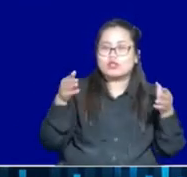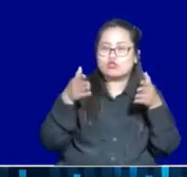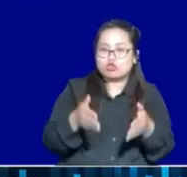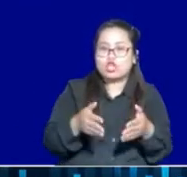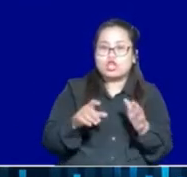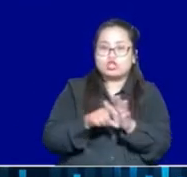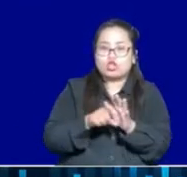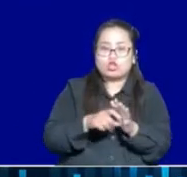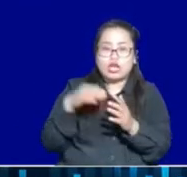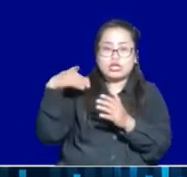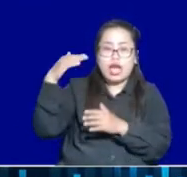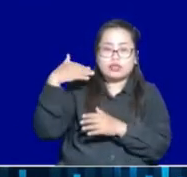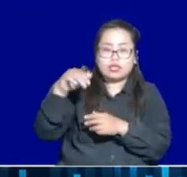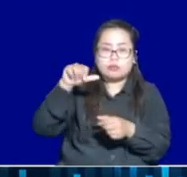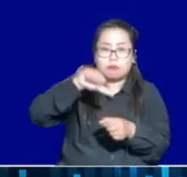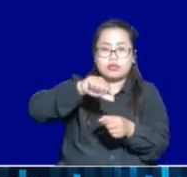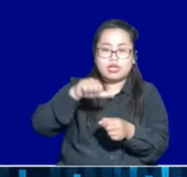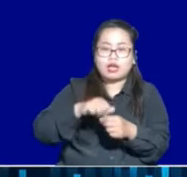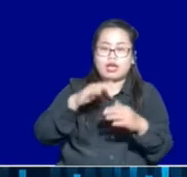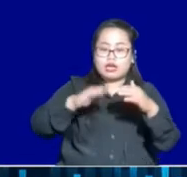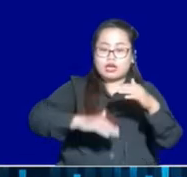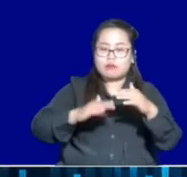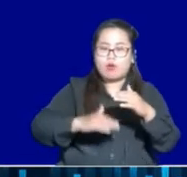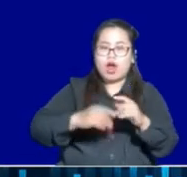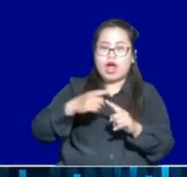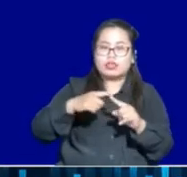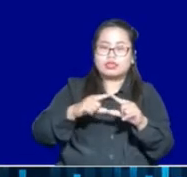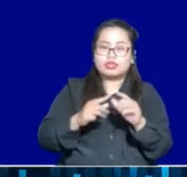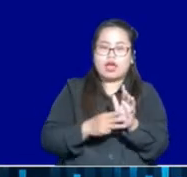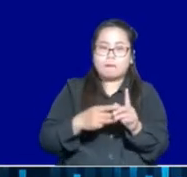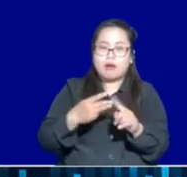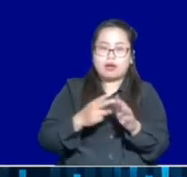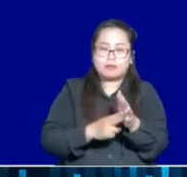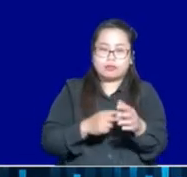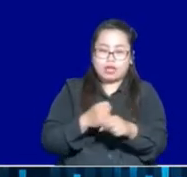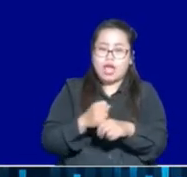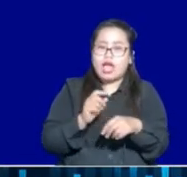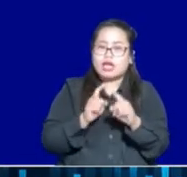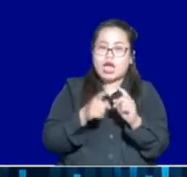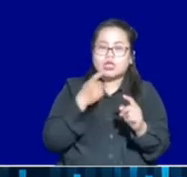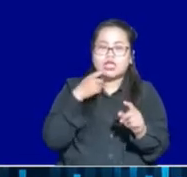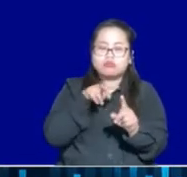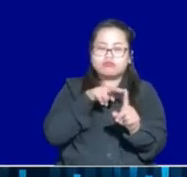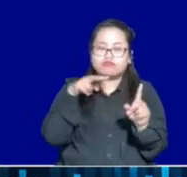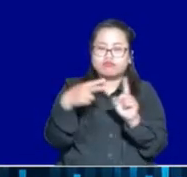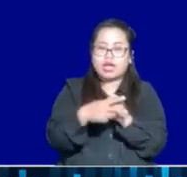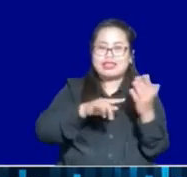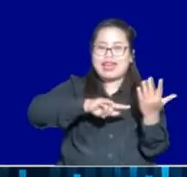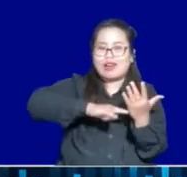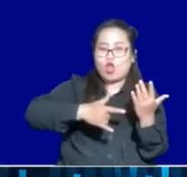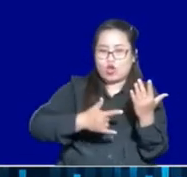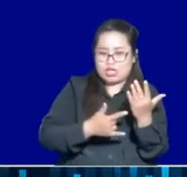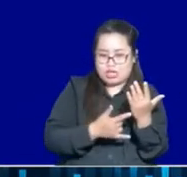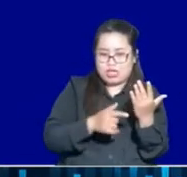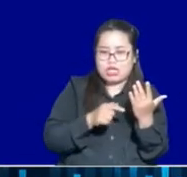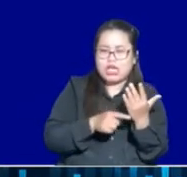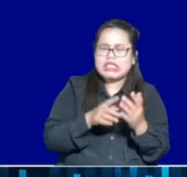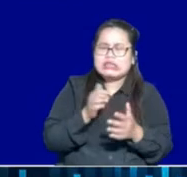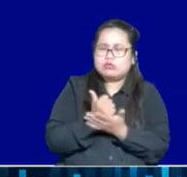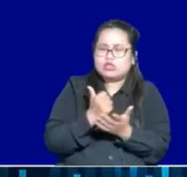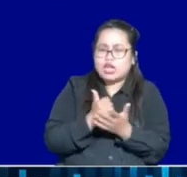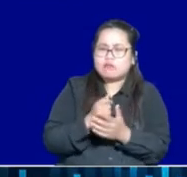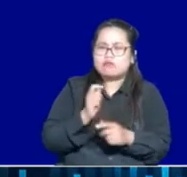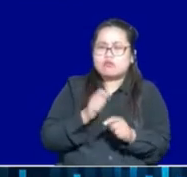Now, this view of technology allows us to at least measure two things